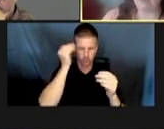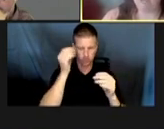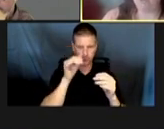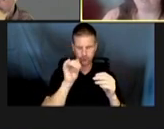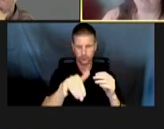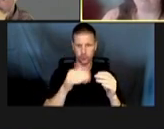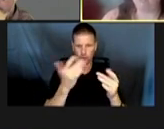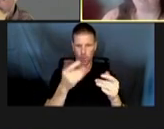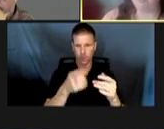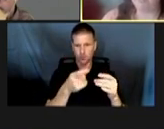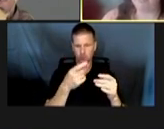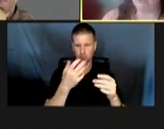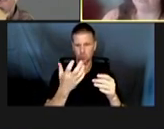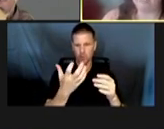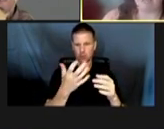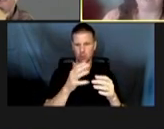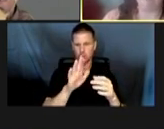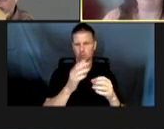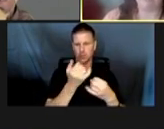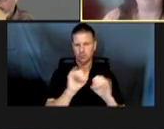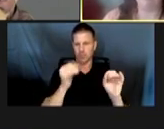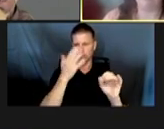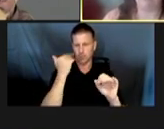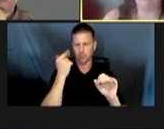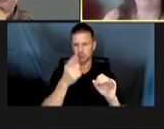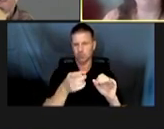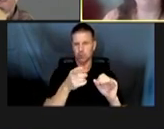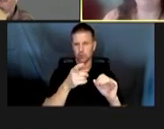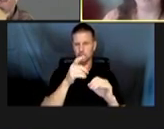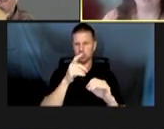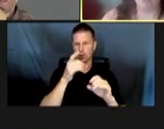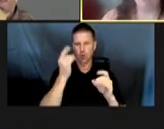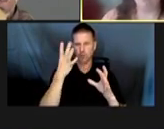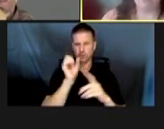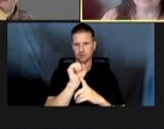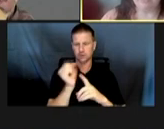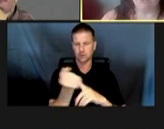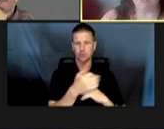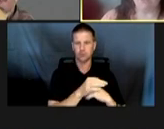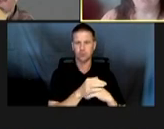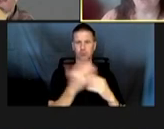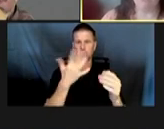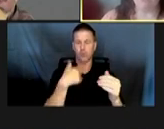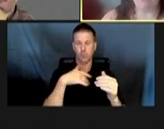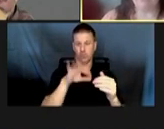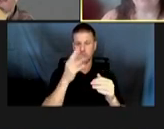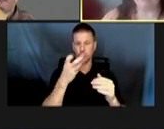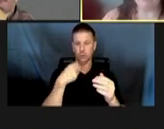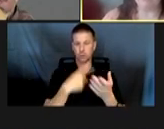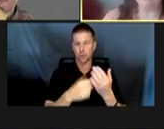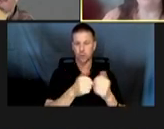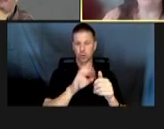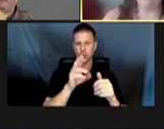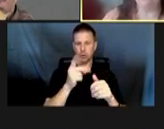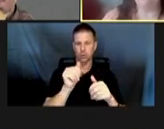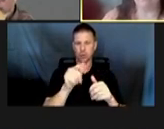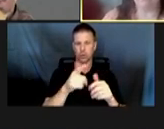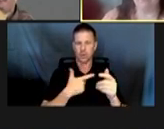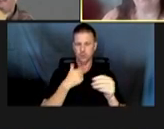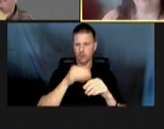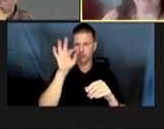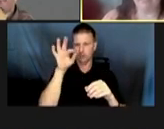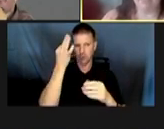that was why she was on her phones, because that was an absolute nightmare scenario. But what we discovered while we talked to Rhoda is that she lived in federally